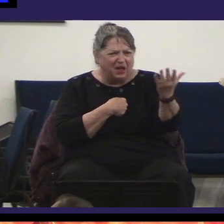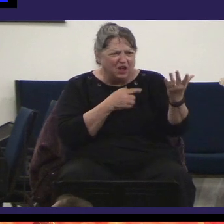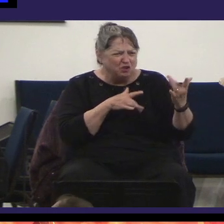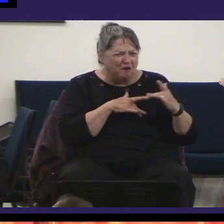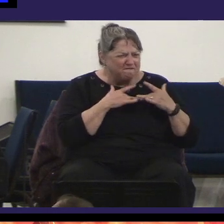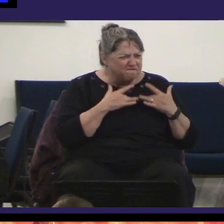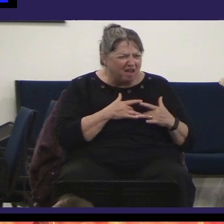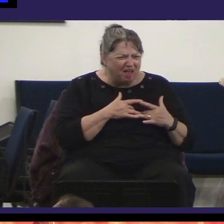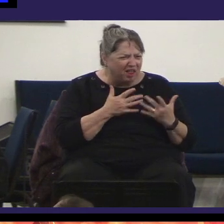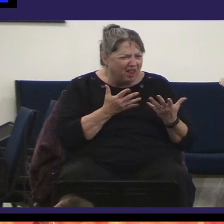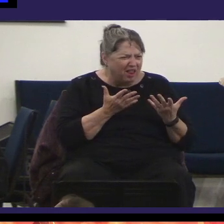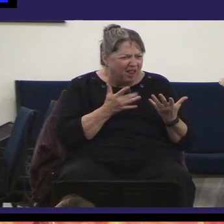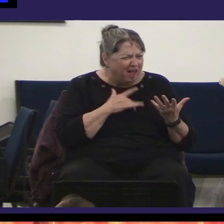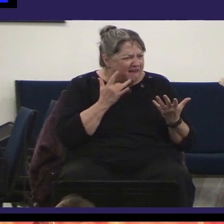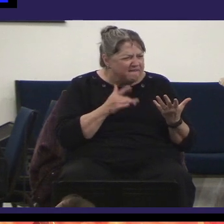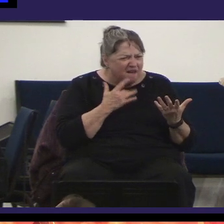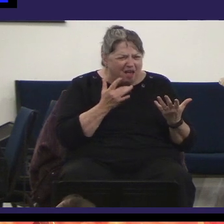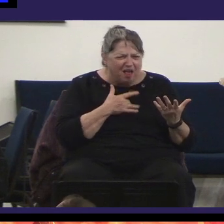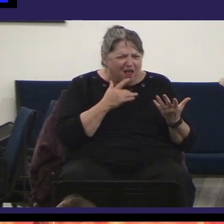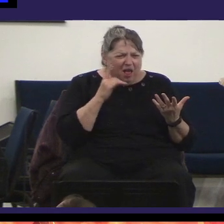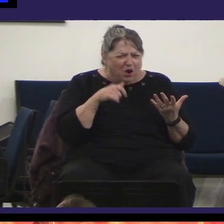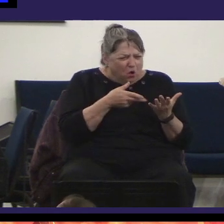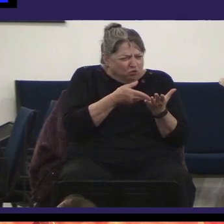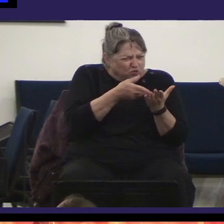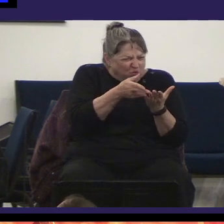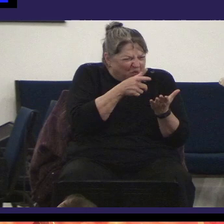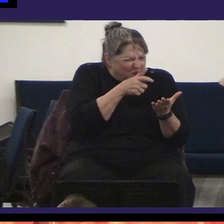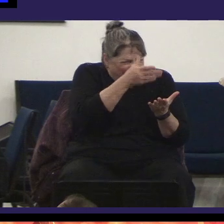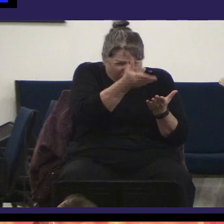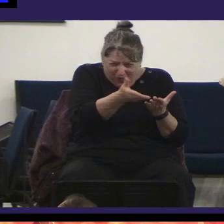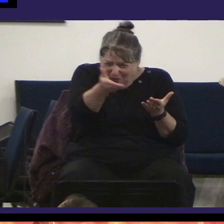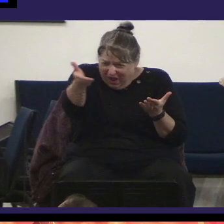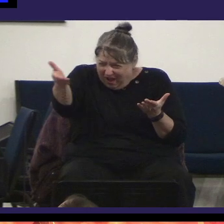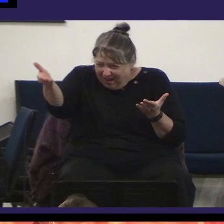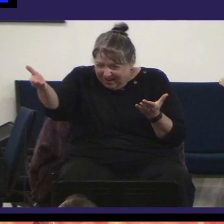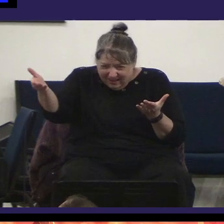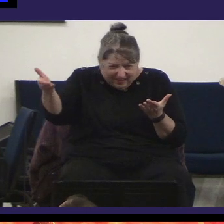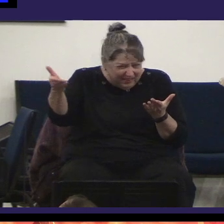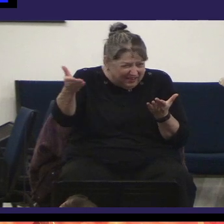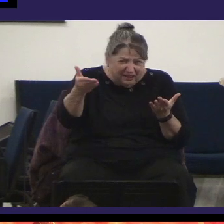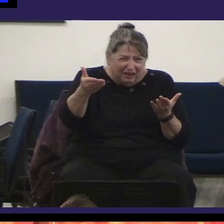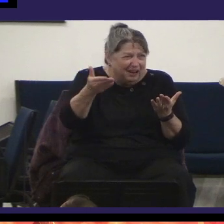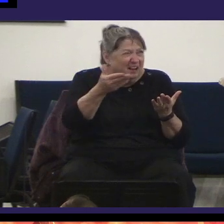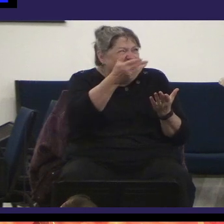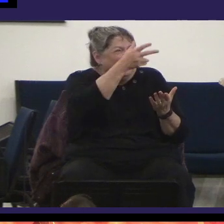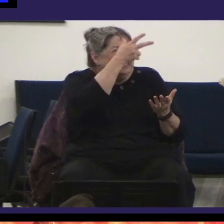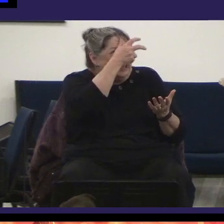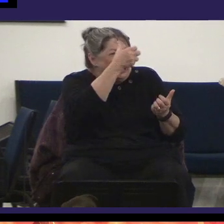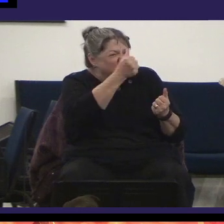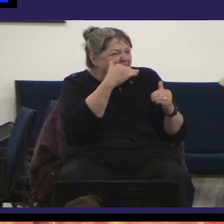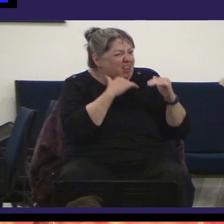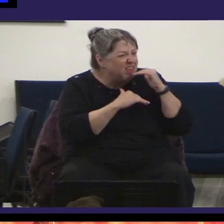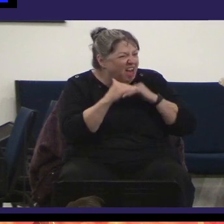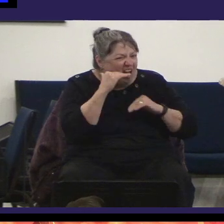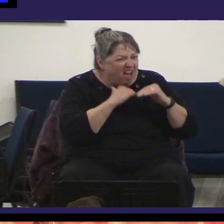about the truth of who you are. The truth of who you are that has been attacked.